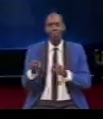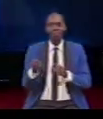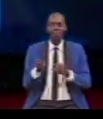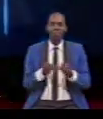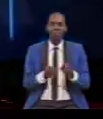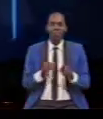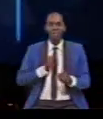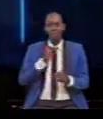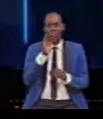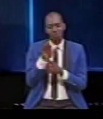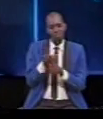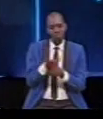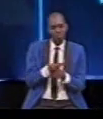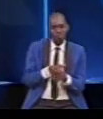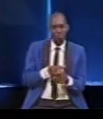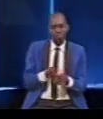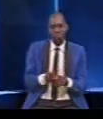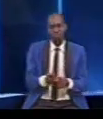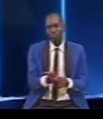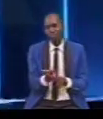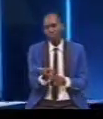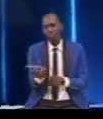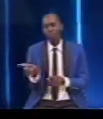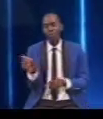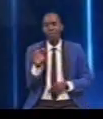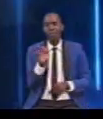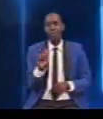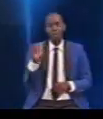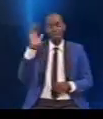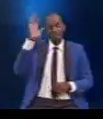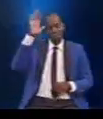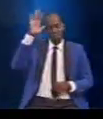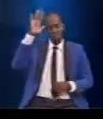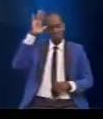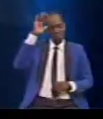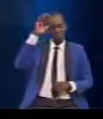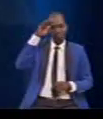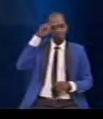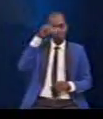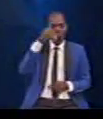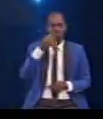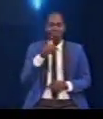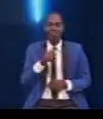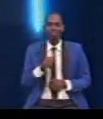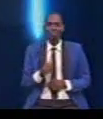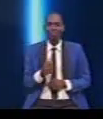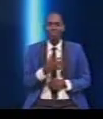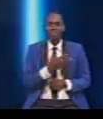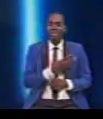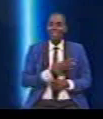slowly drifting, a vagabond.